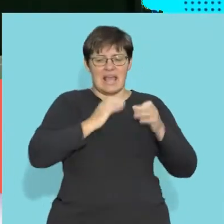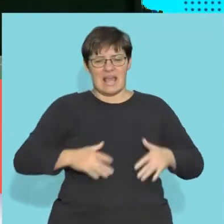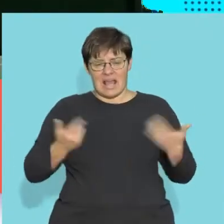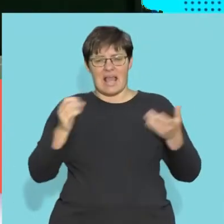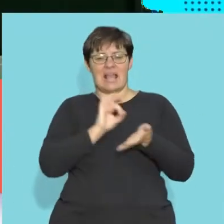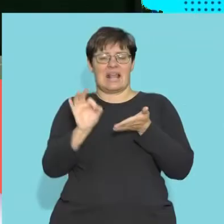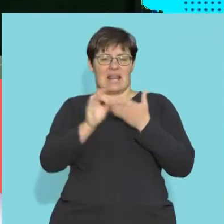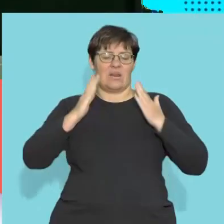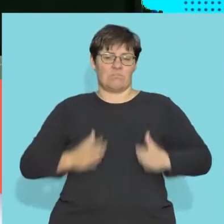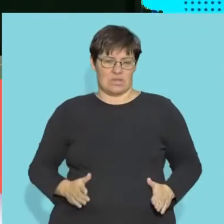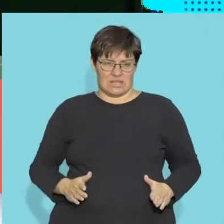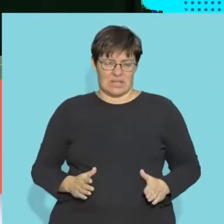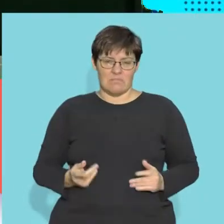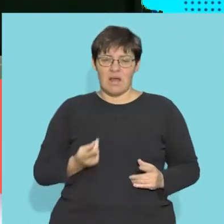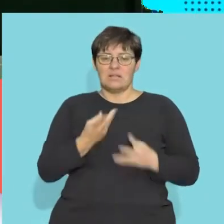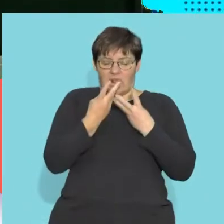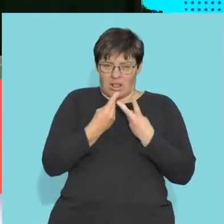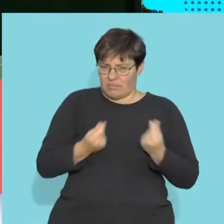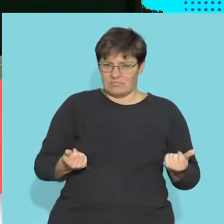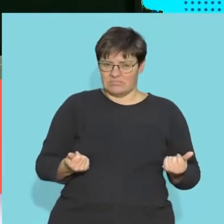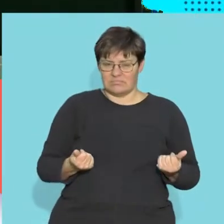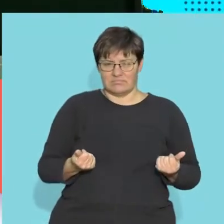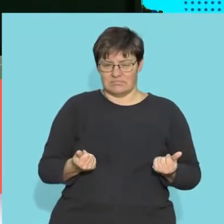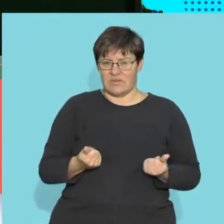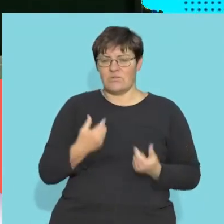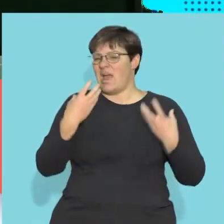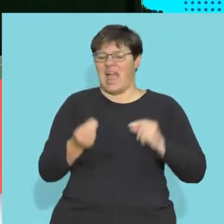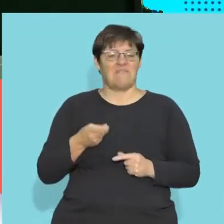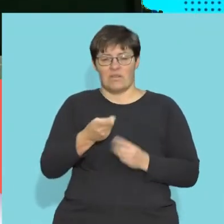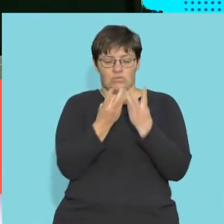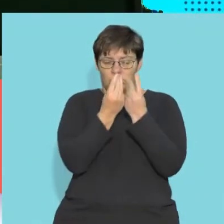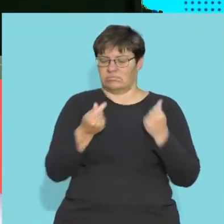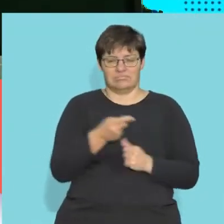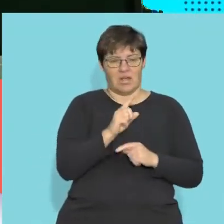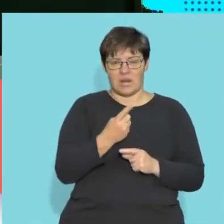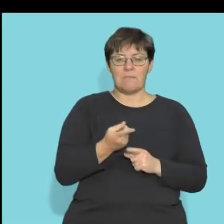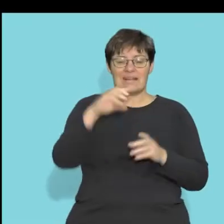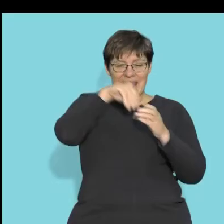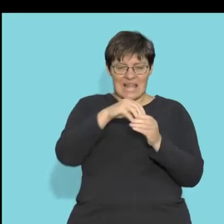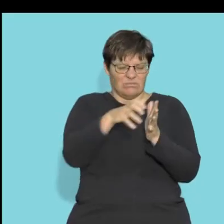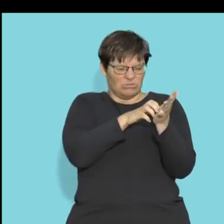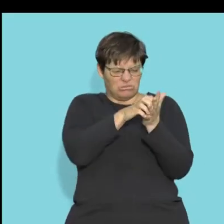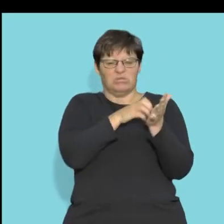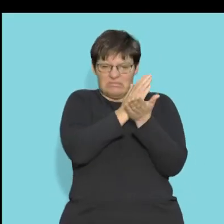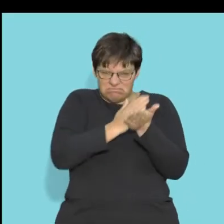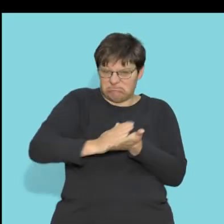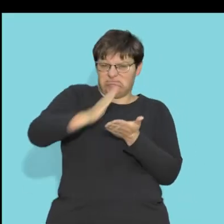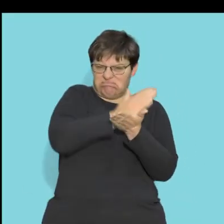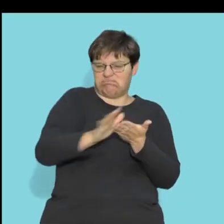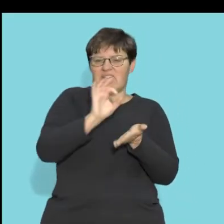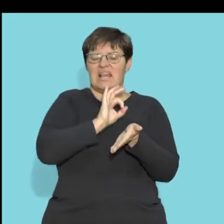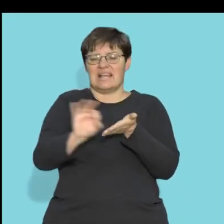healthy. But we can't digest it. We don't have an enzyme for it. Right? But the cell wall, in its rigidity, it